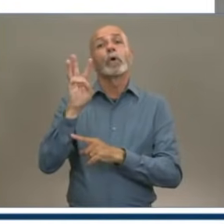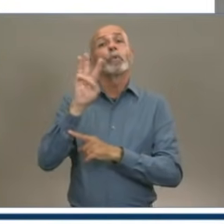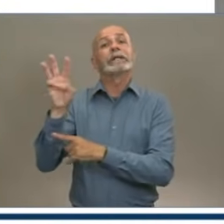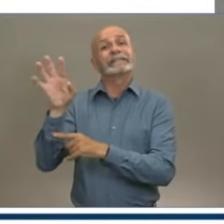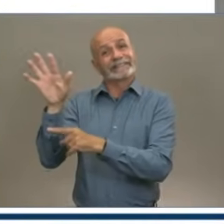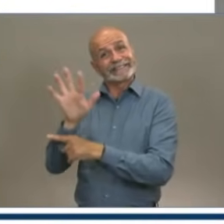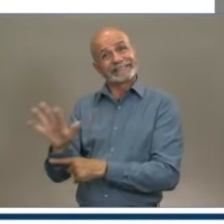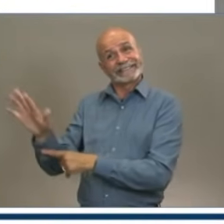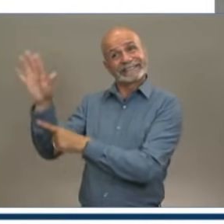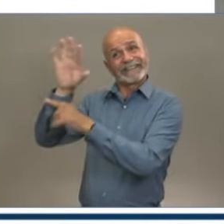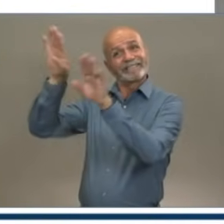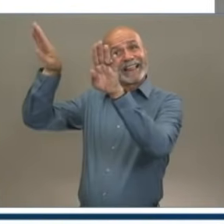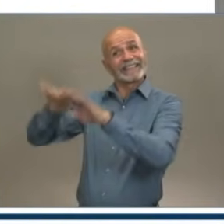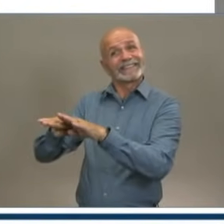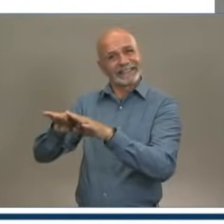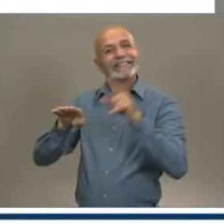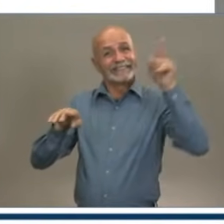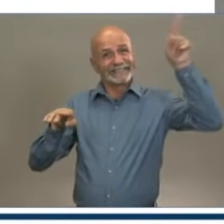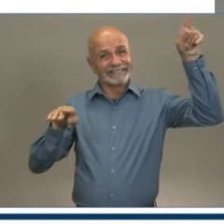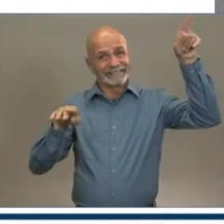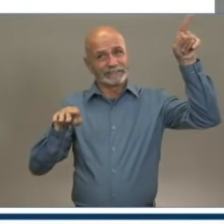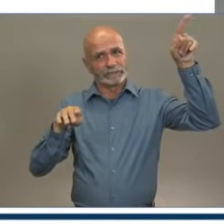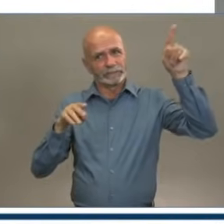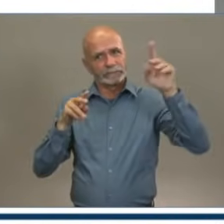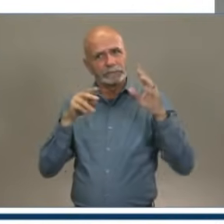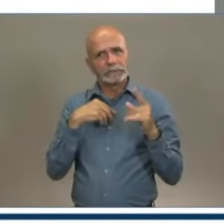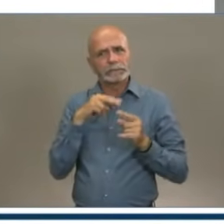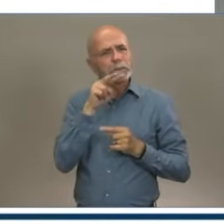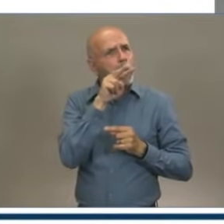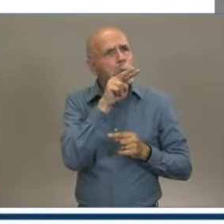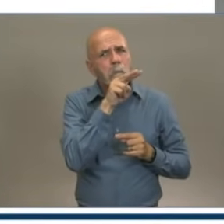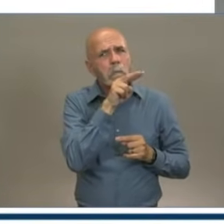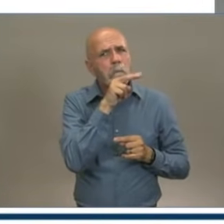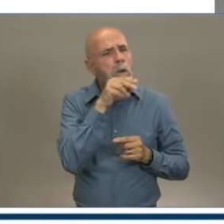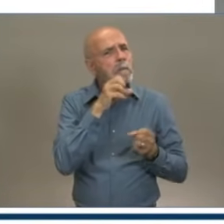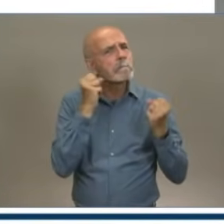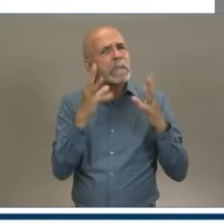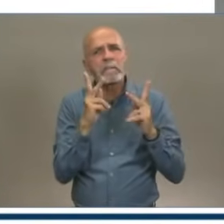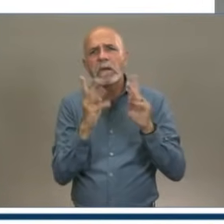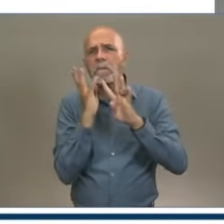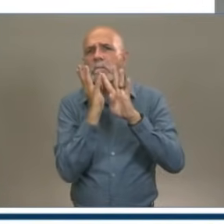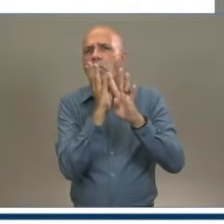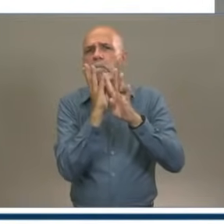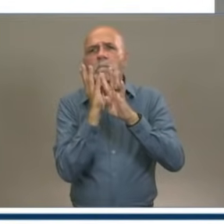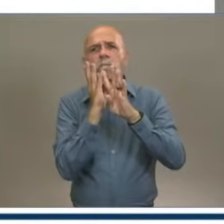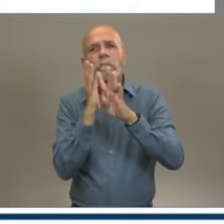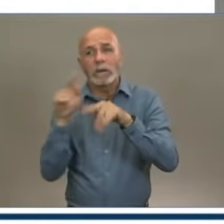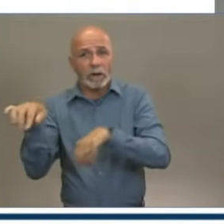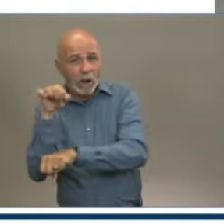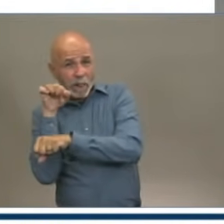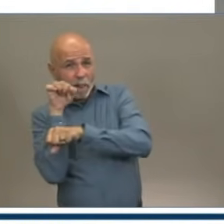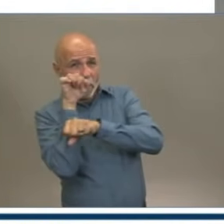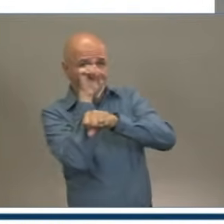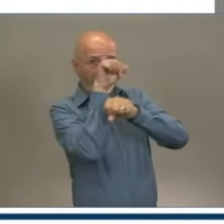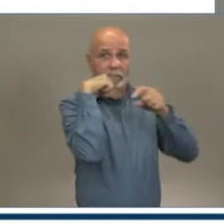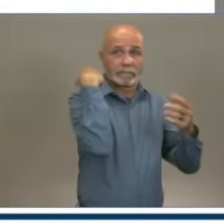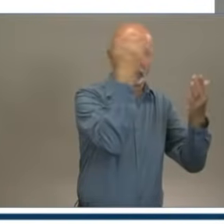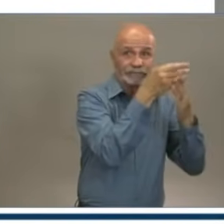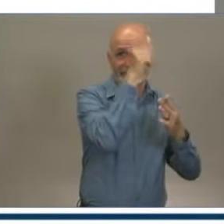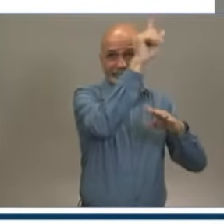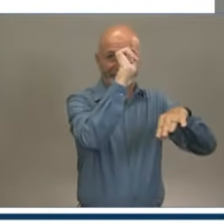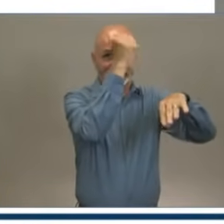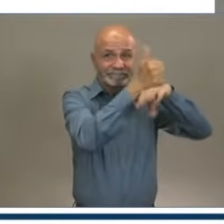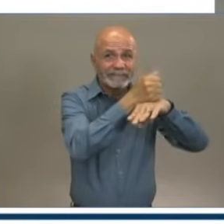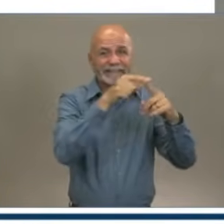Annapolis Valley that we needed a bit more attention to get their vaccine rates up. We moved in and we held temporary vaccine clinics at fire halls and